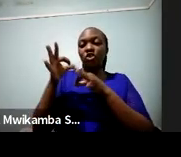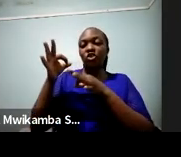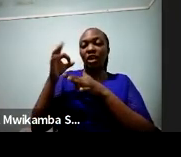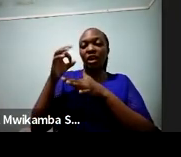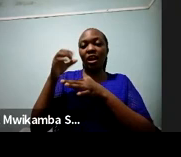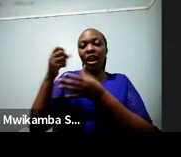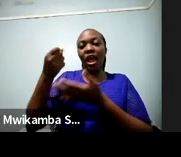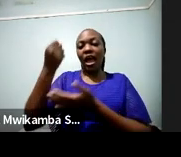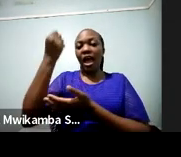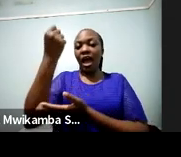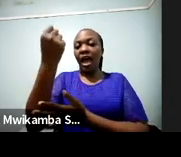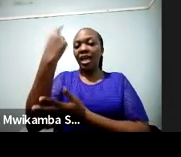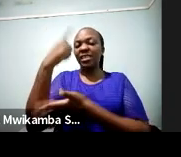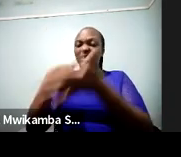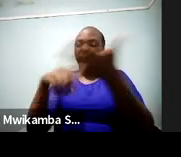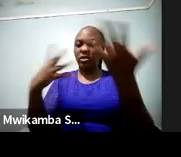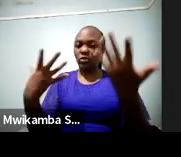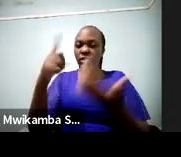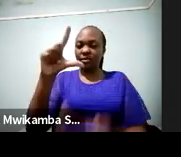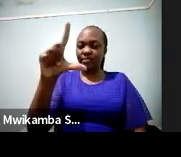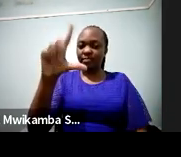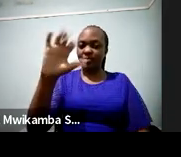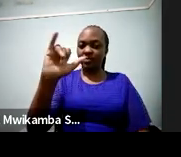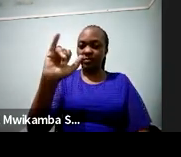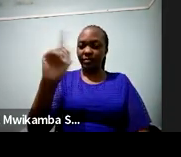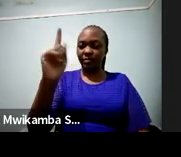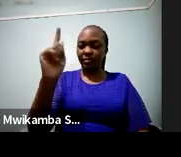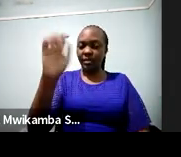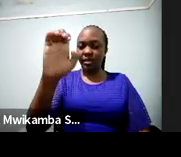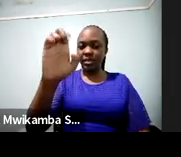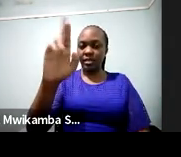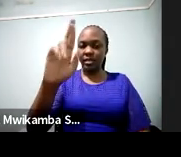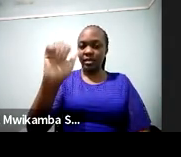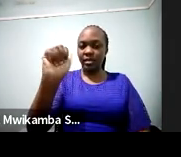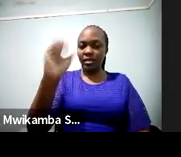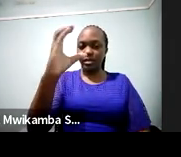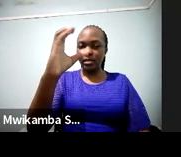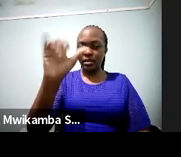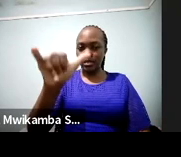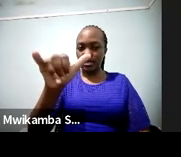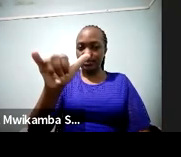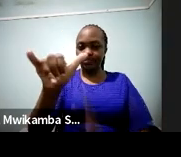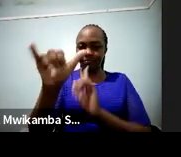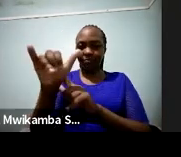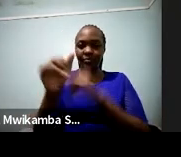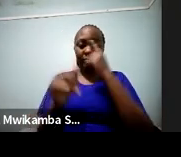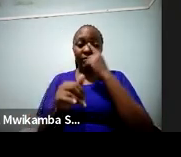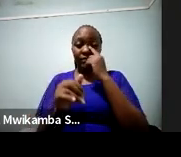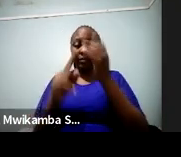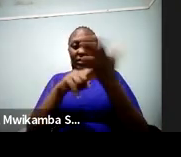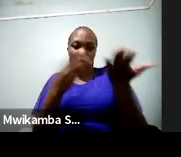element of finance and there's an element of literacy that is coming in. So when you put them together, then it says it's the ability to